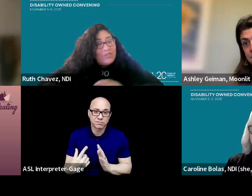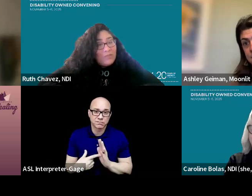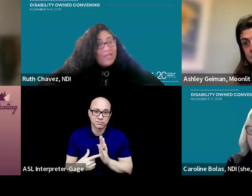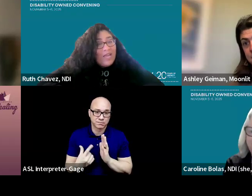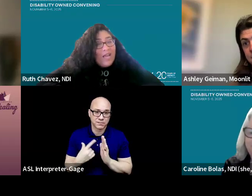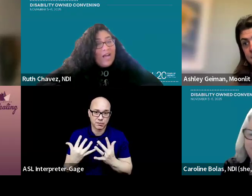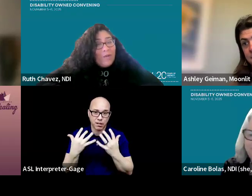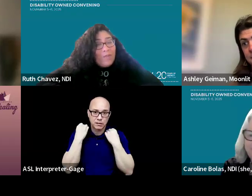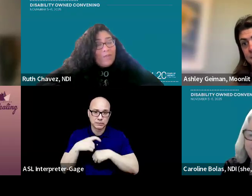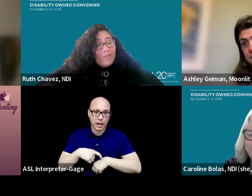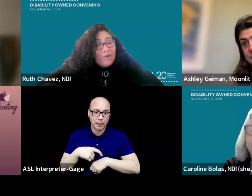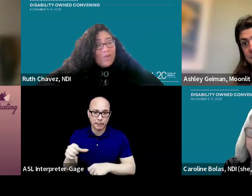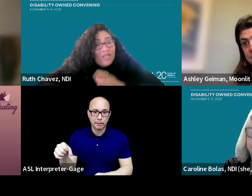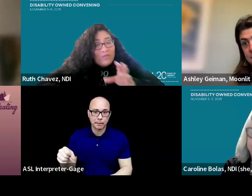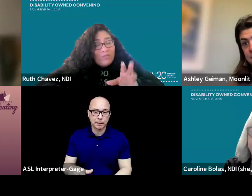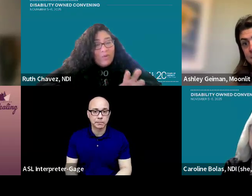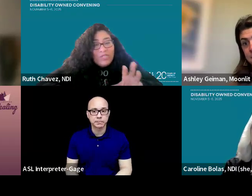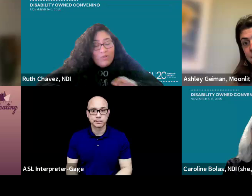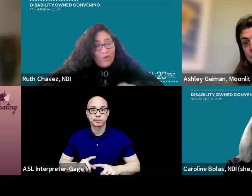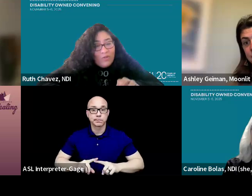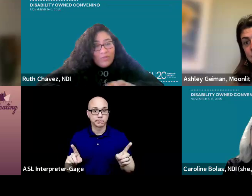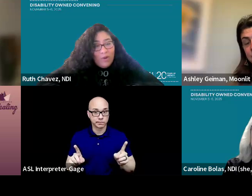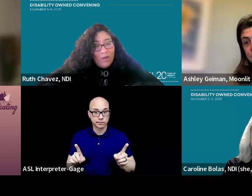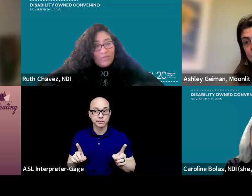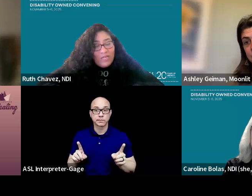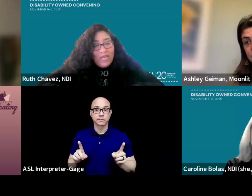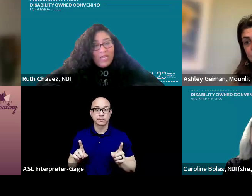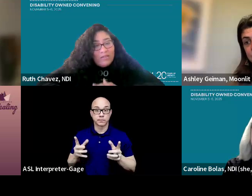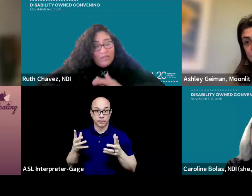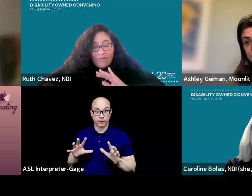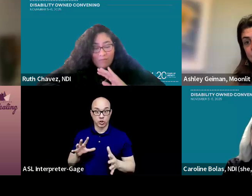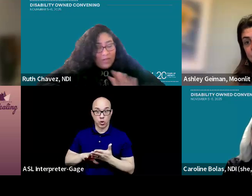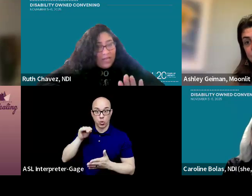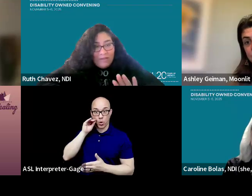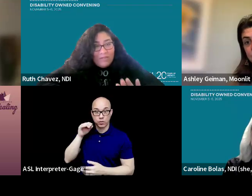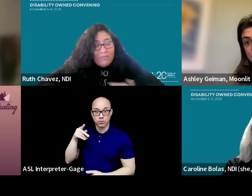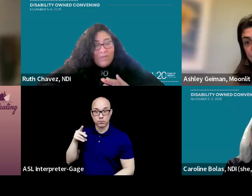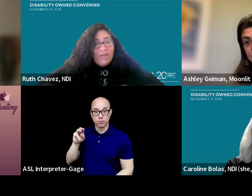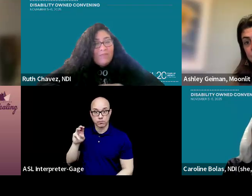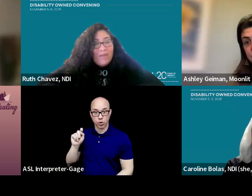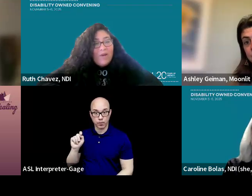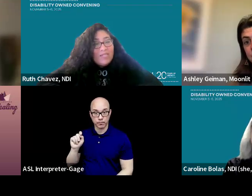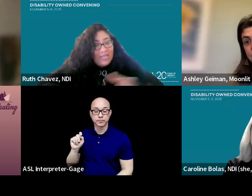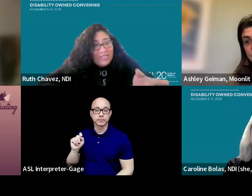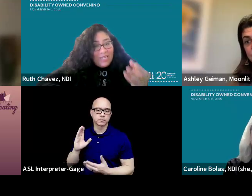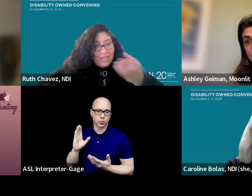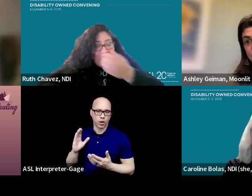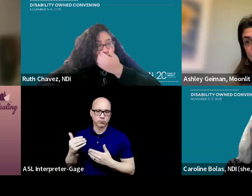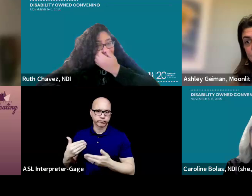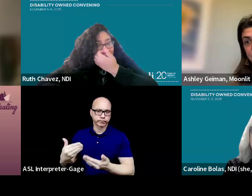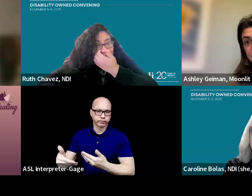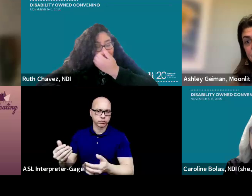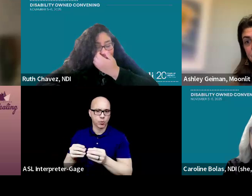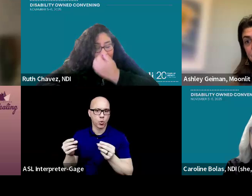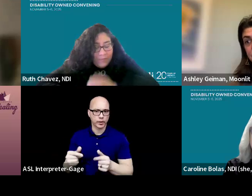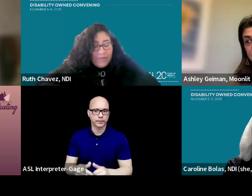time consuming. But with once you learn those prompts, it can really speed up that process. And it